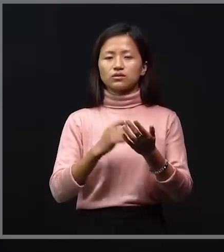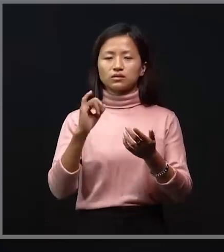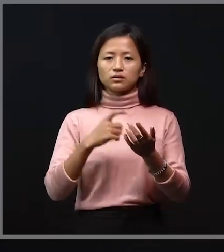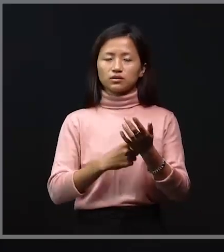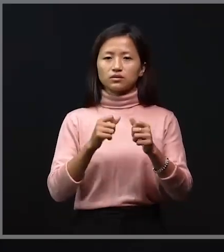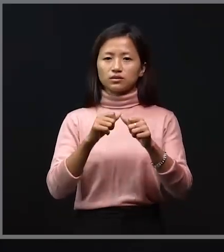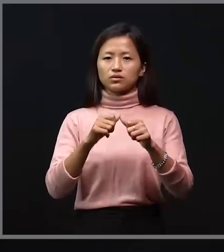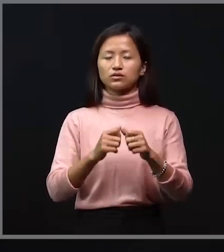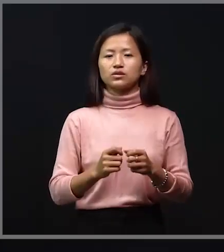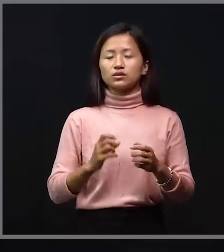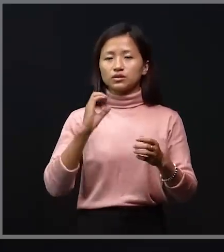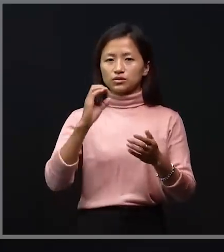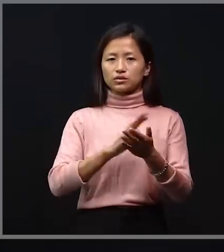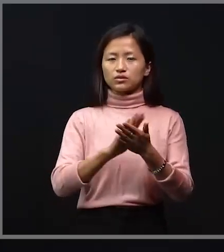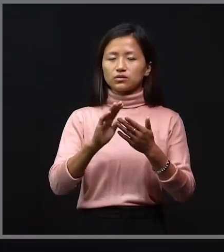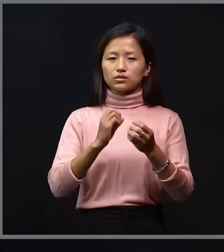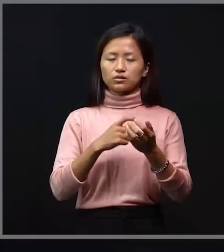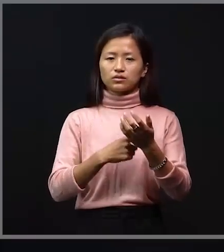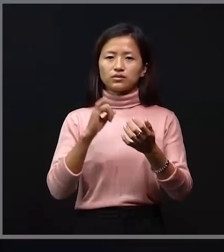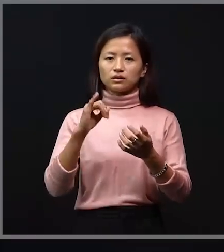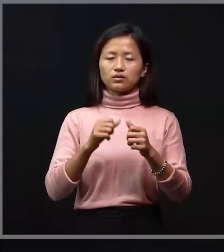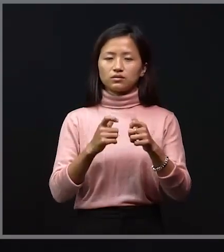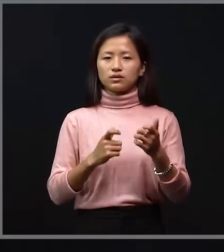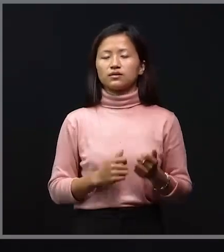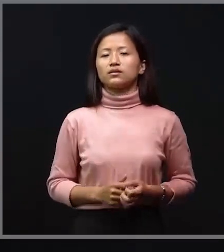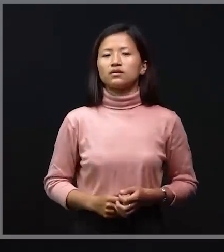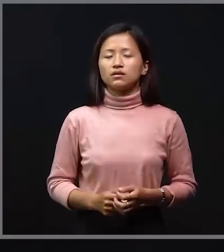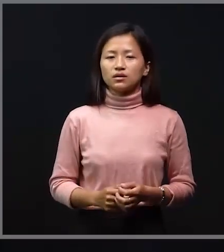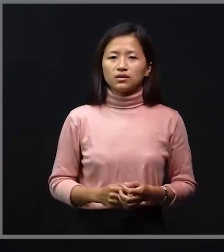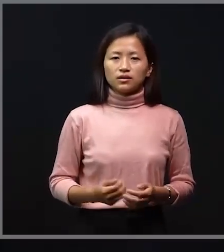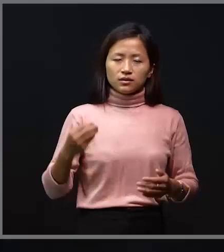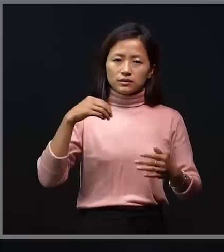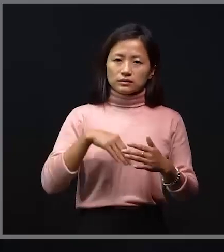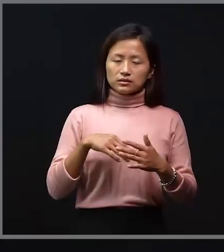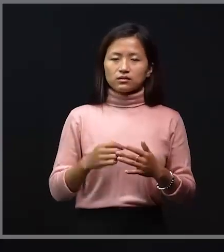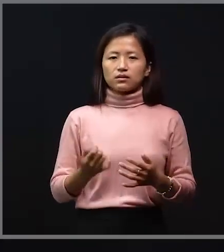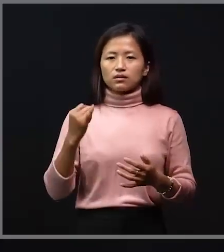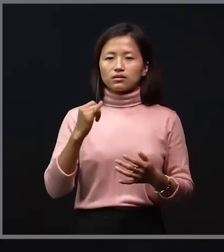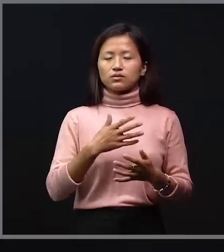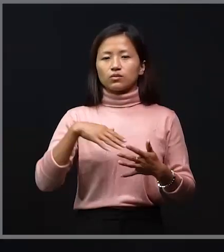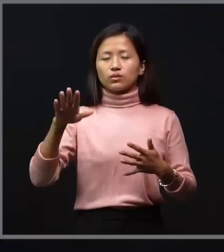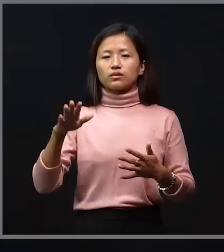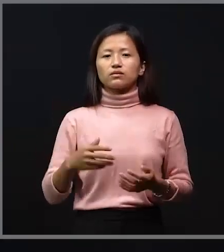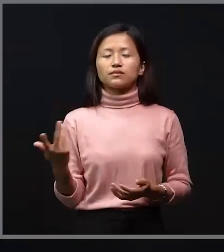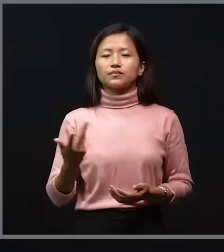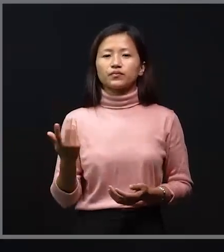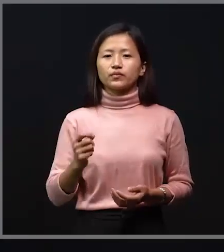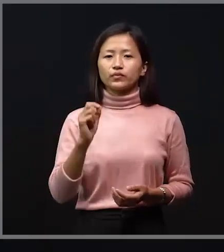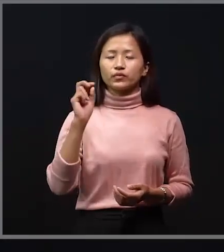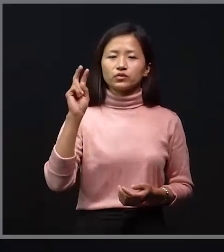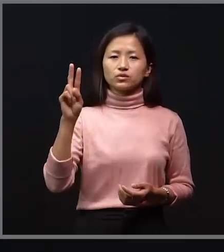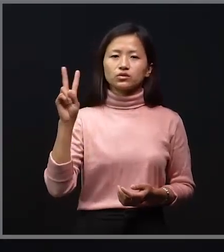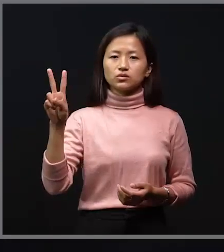the non-cooperation movement again came to an end. Chauri Chaura incident, that is the incident where